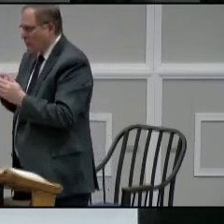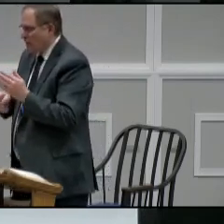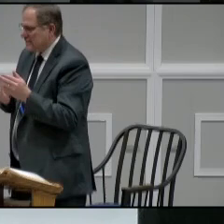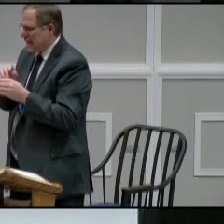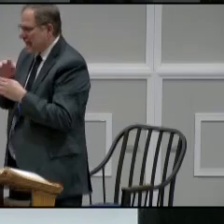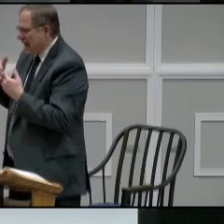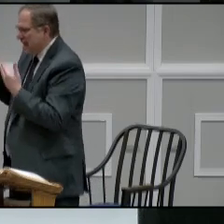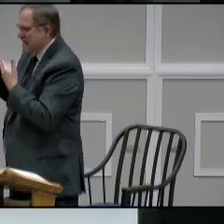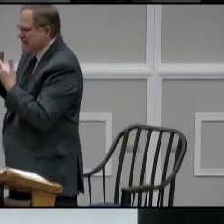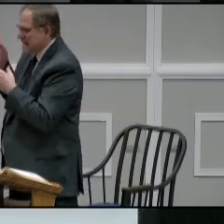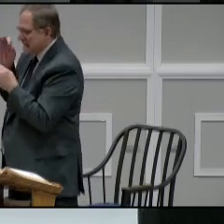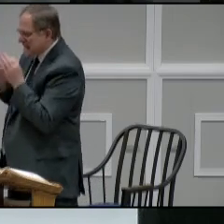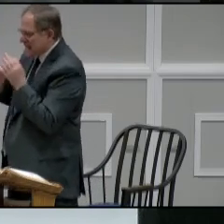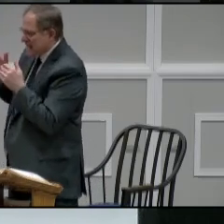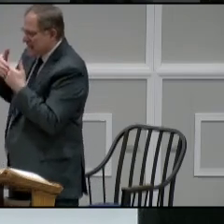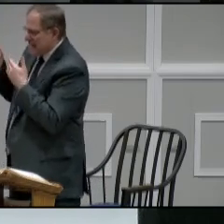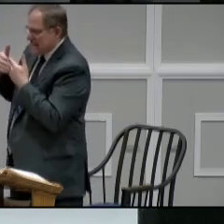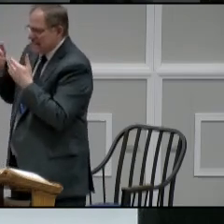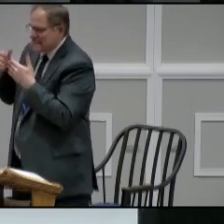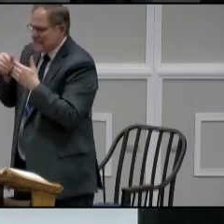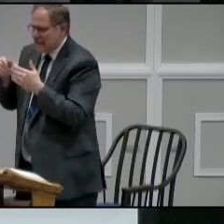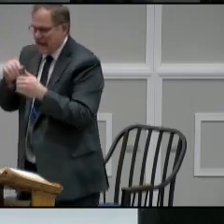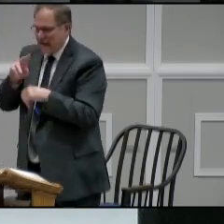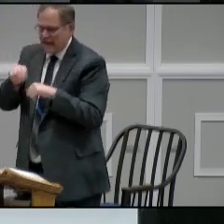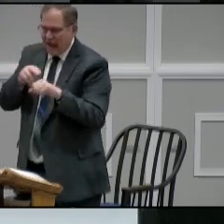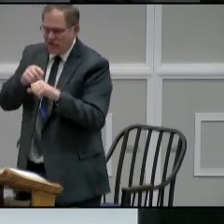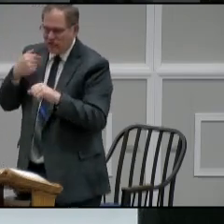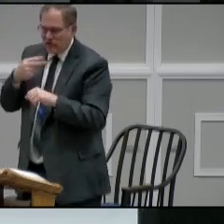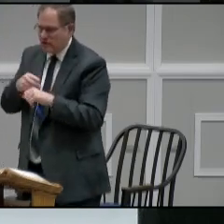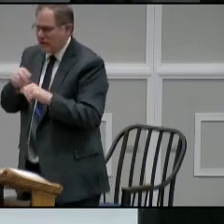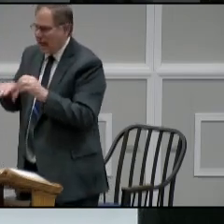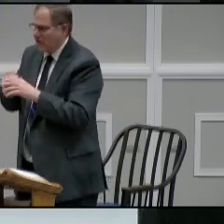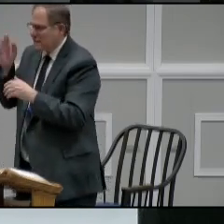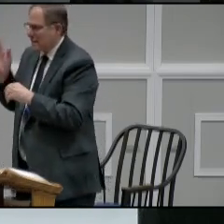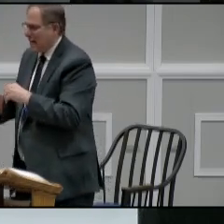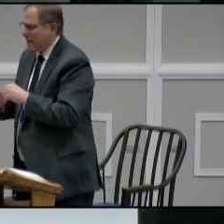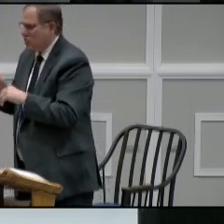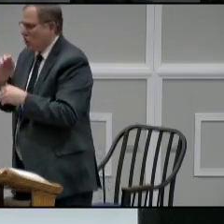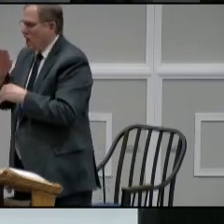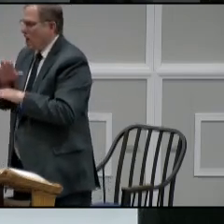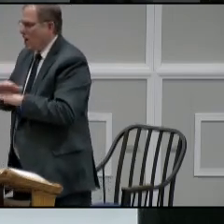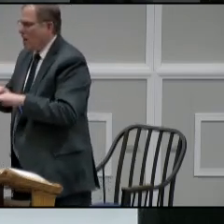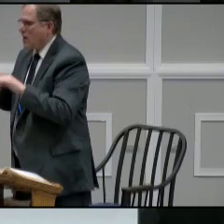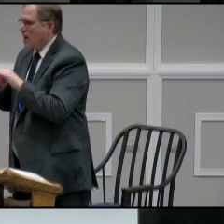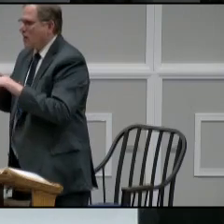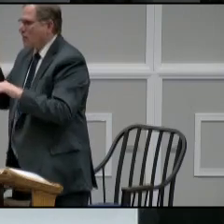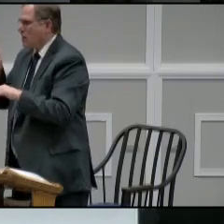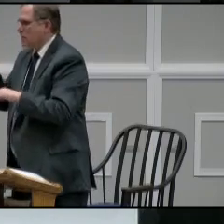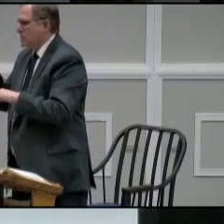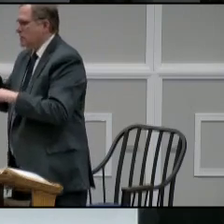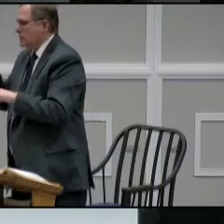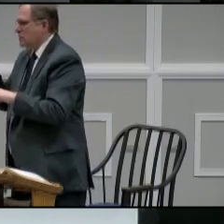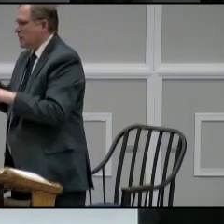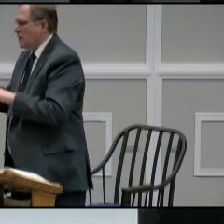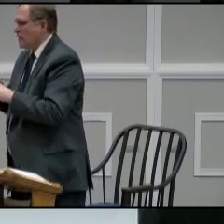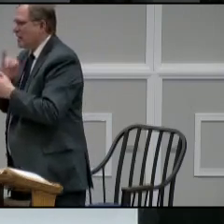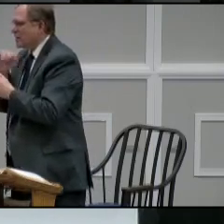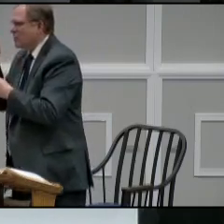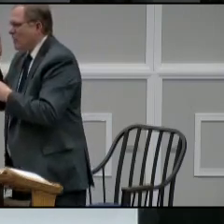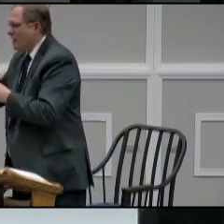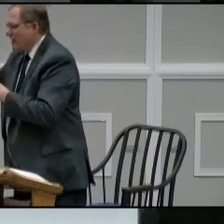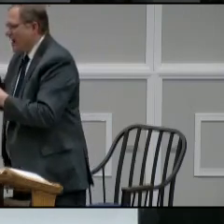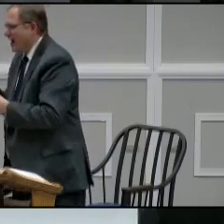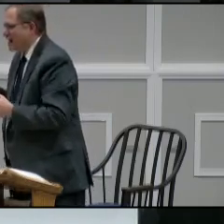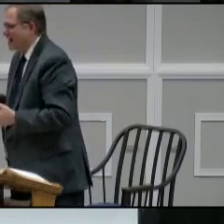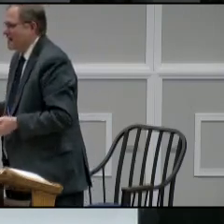naturally to us, because outside of our comfort zone is where God works. I don't know if you found that. I don't know if you figured that out, but